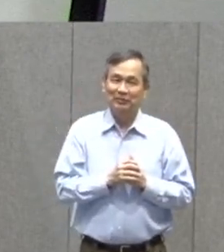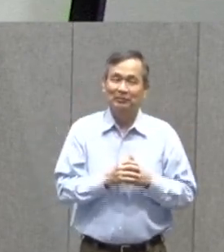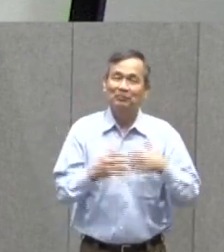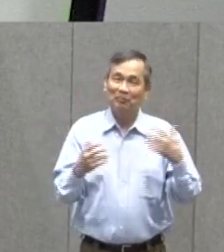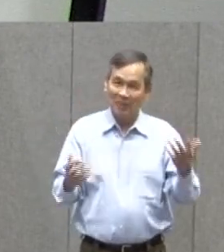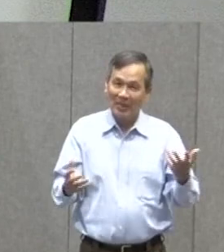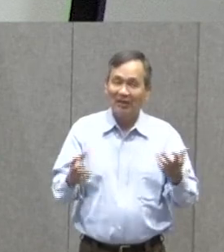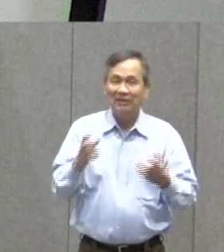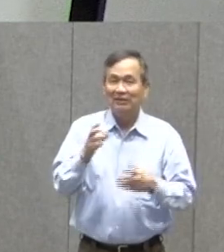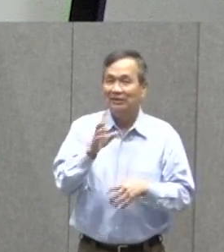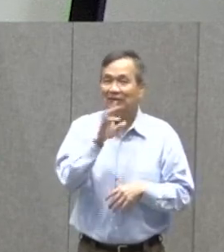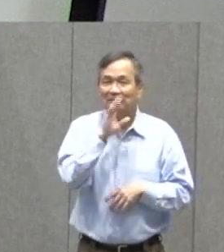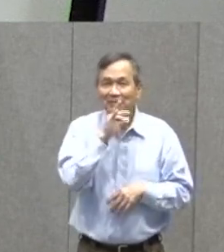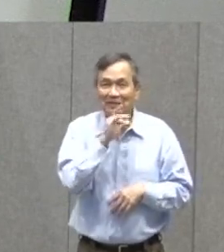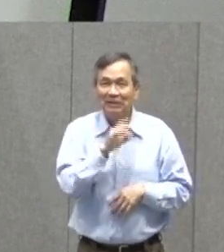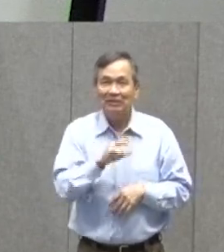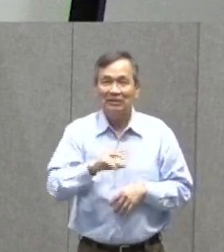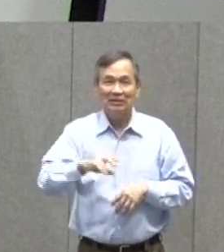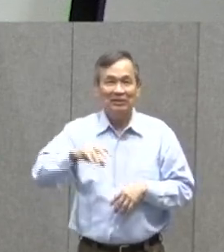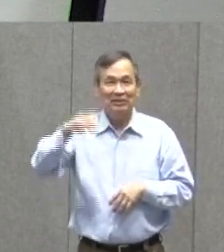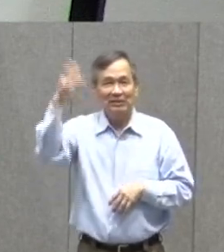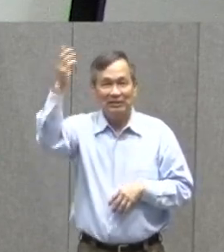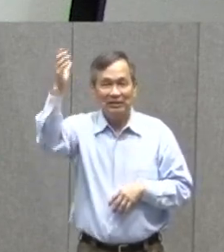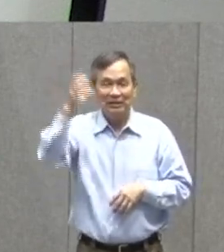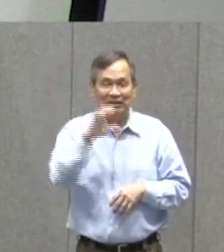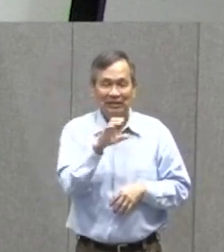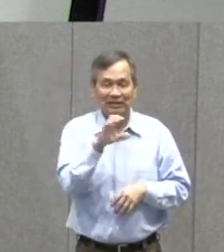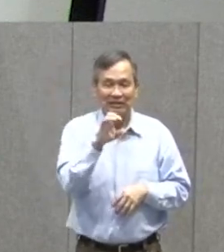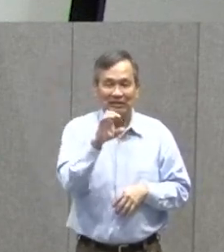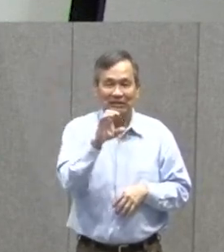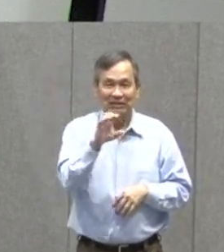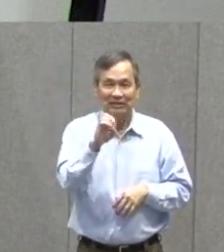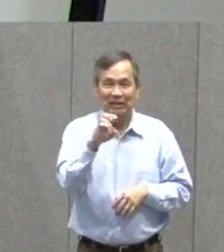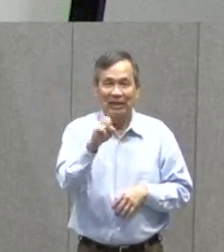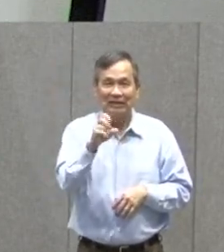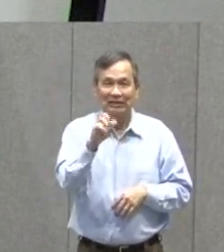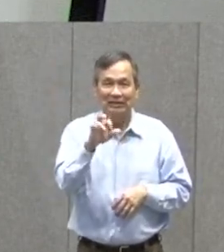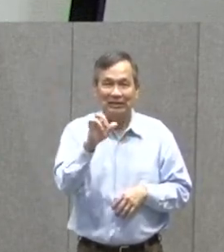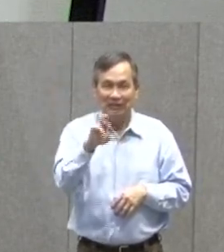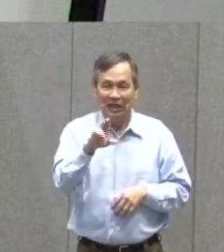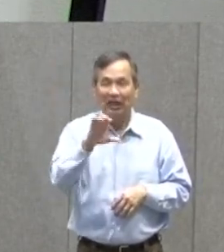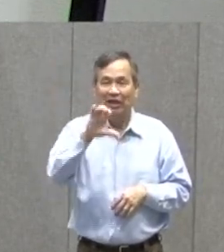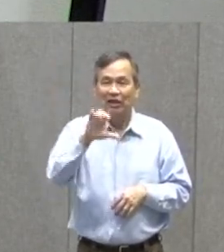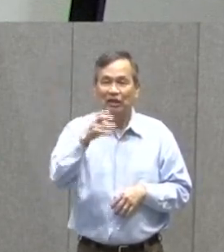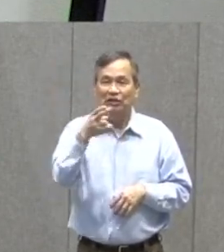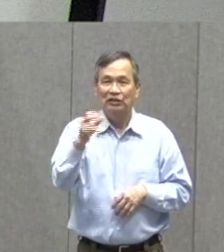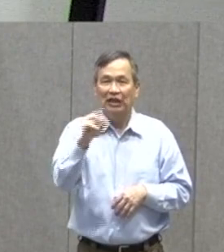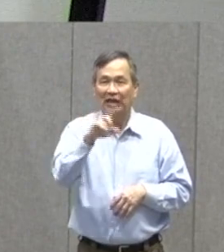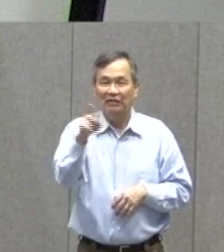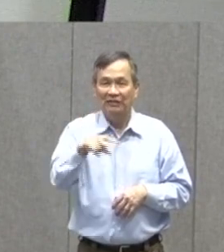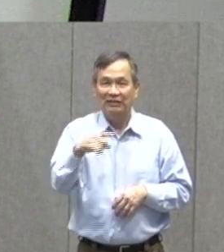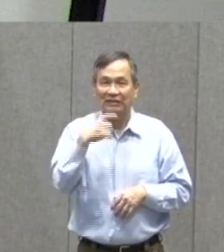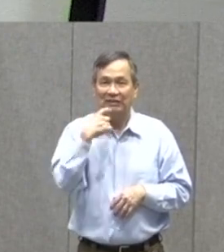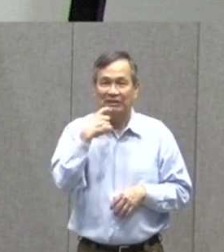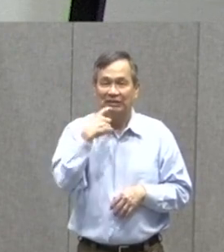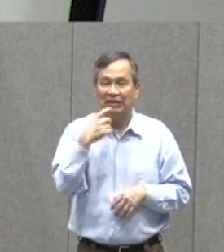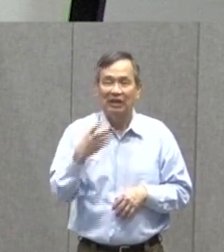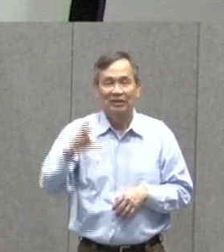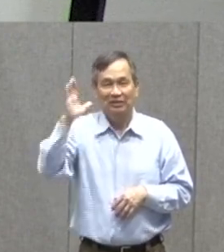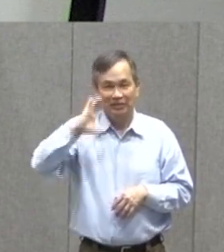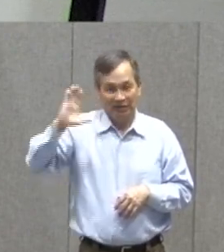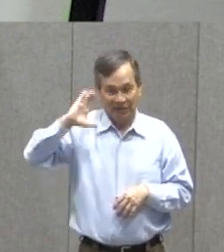a speech that Cesar Chavez talked about. "Sí se puede," a saying that he said when he did his farm